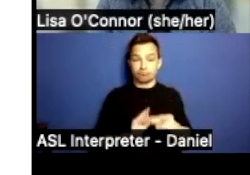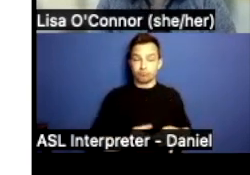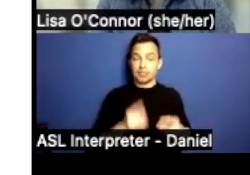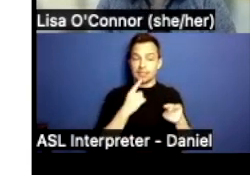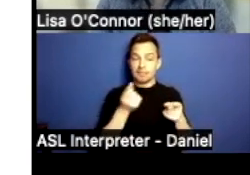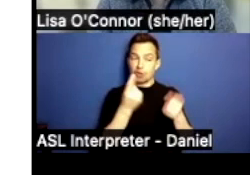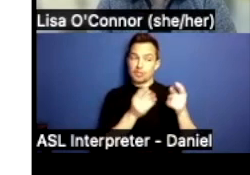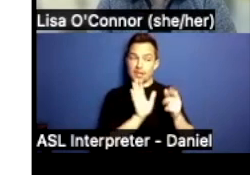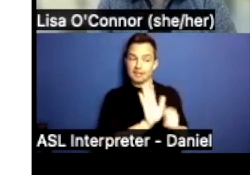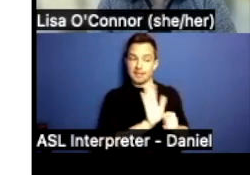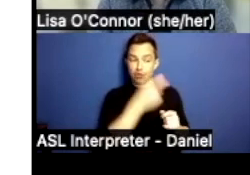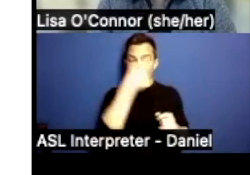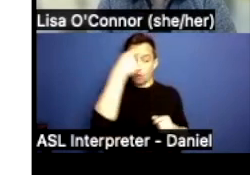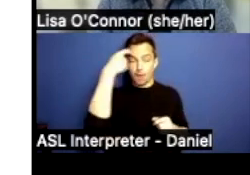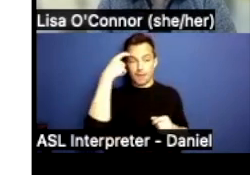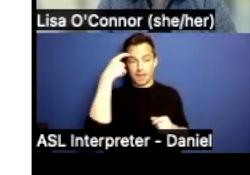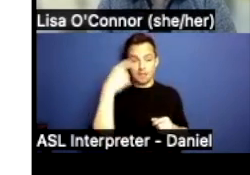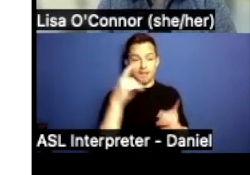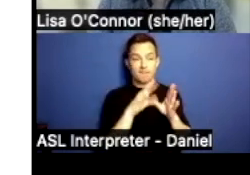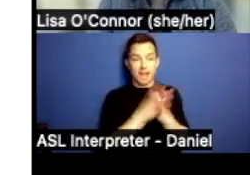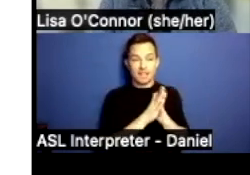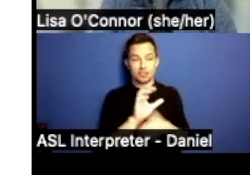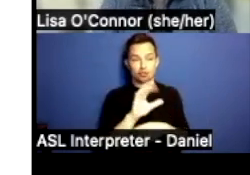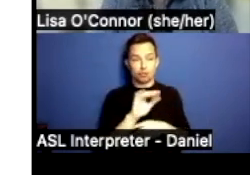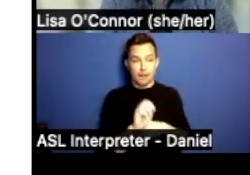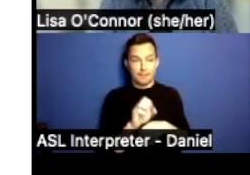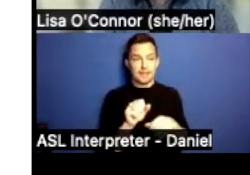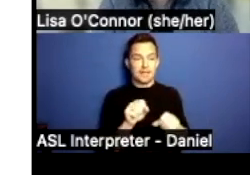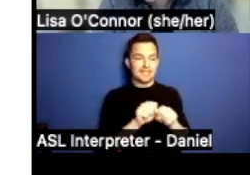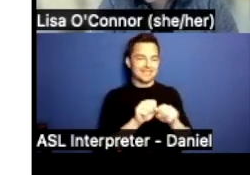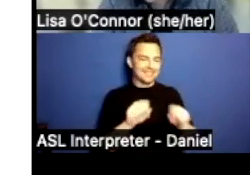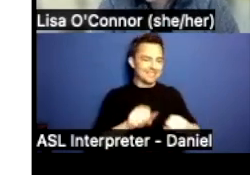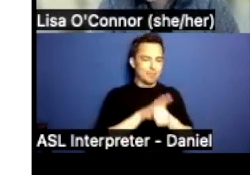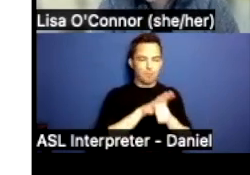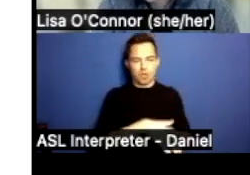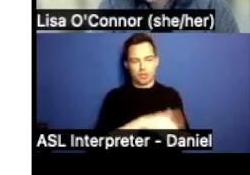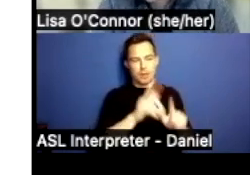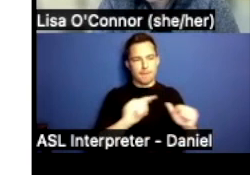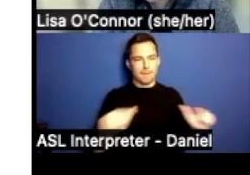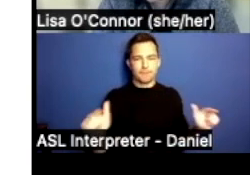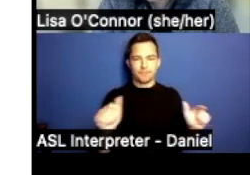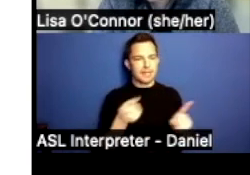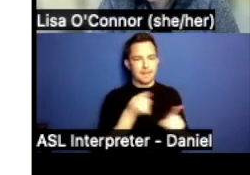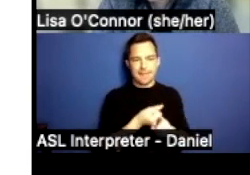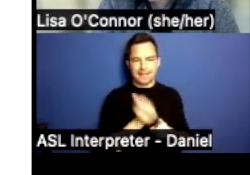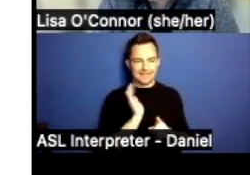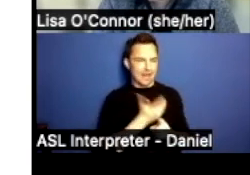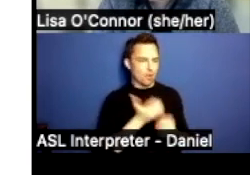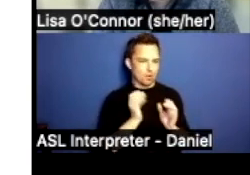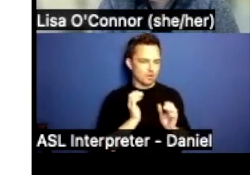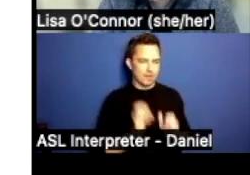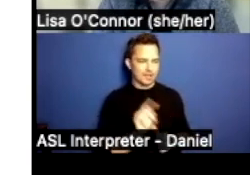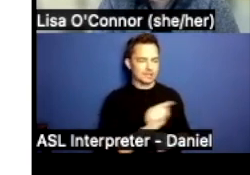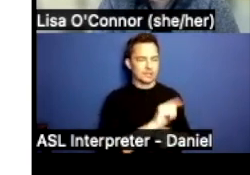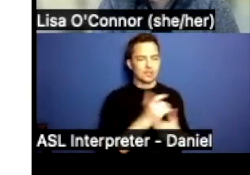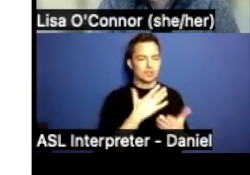that trauma and violence and crime and systematic oppression has an impact on our client. And so we aim to